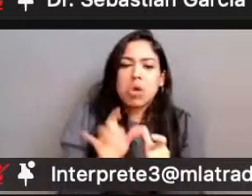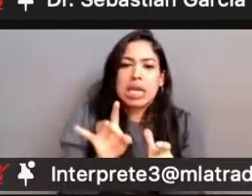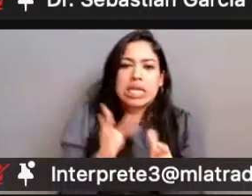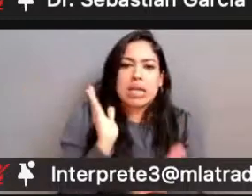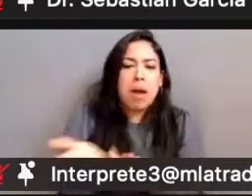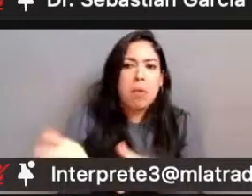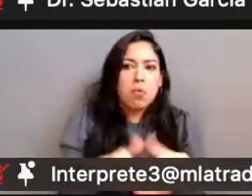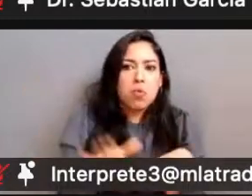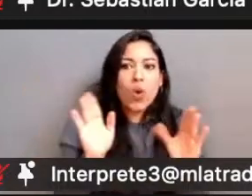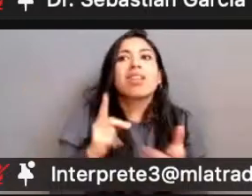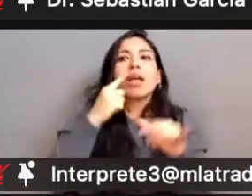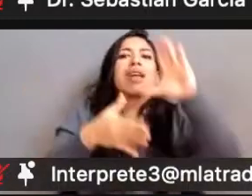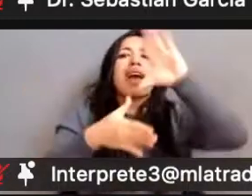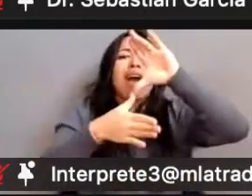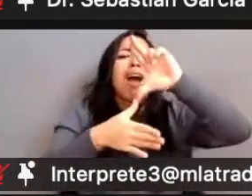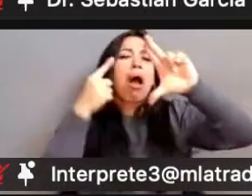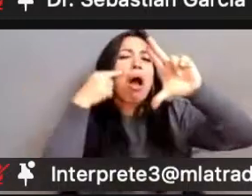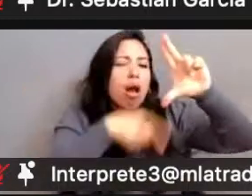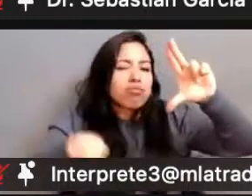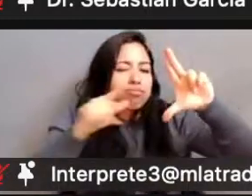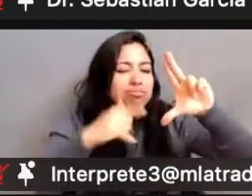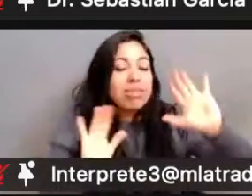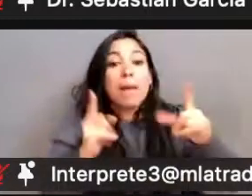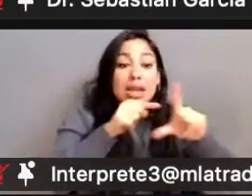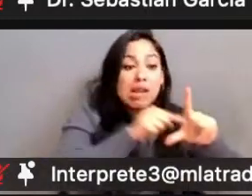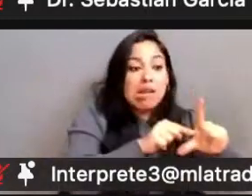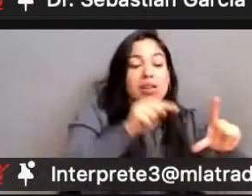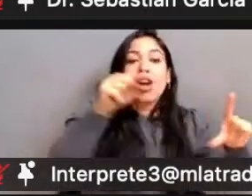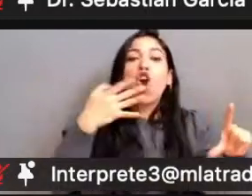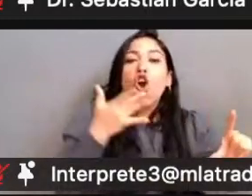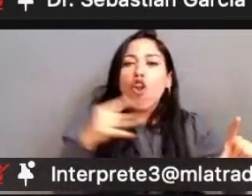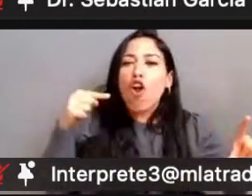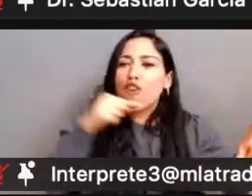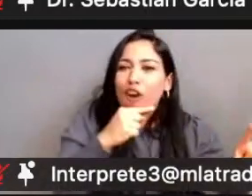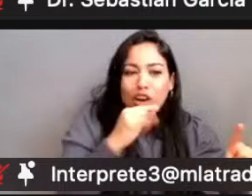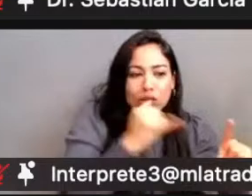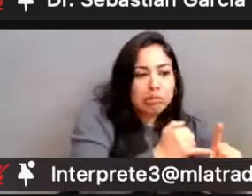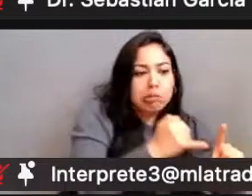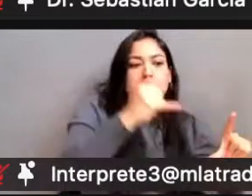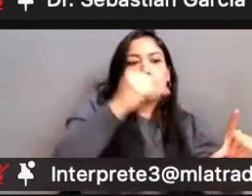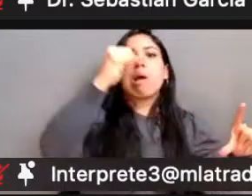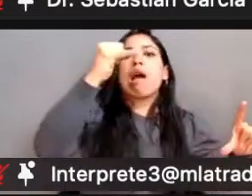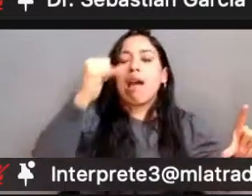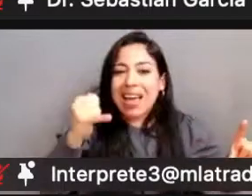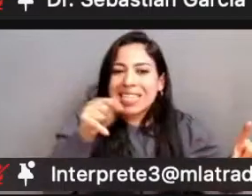average rate in the region. In the red curve is the